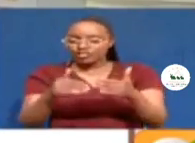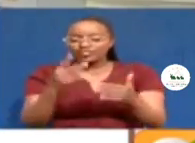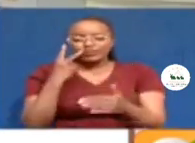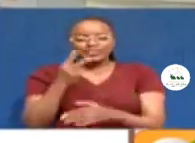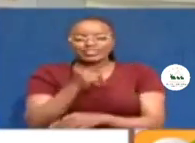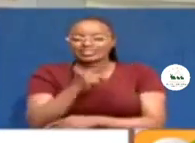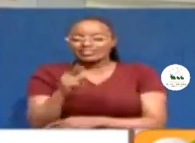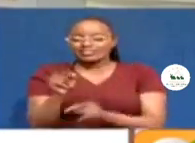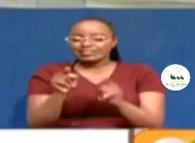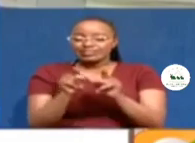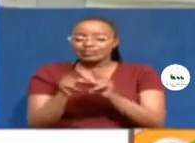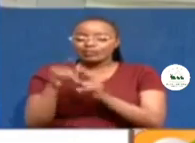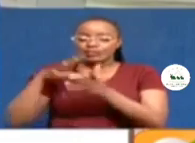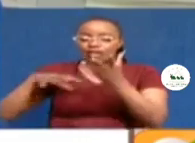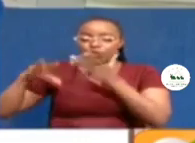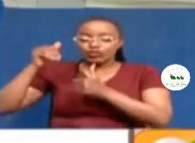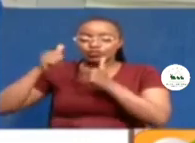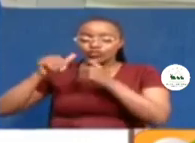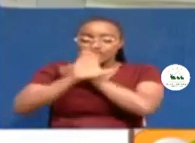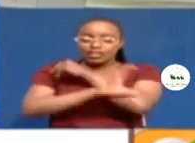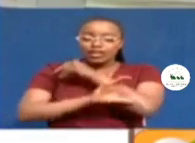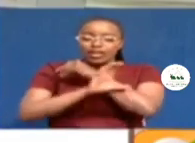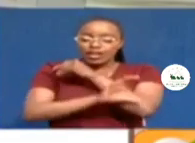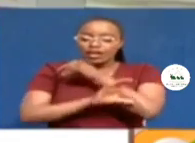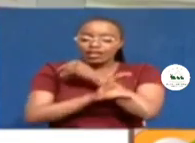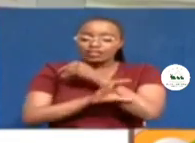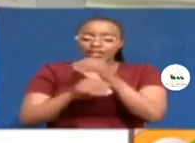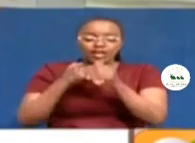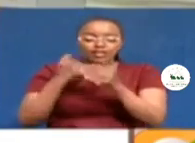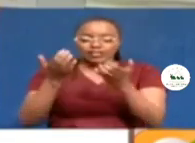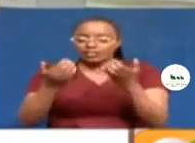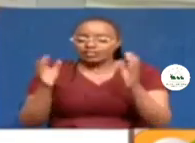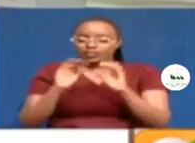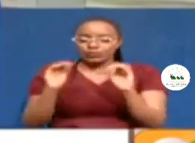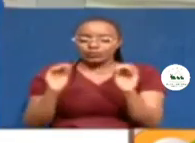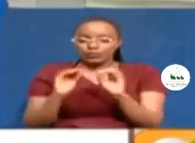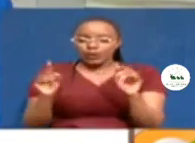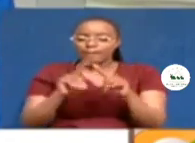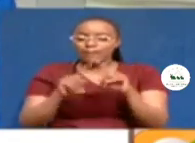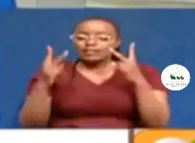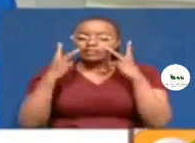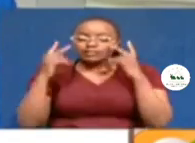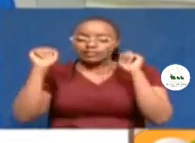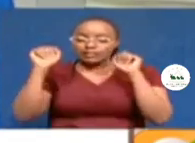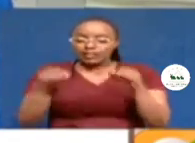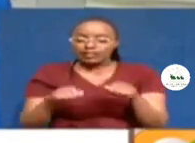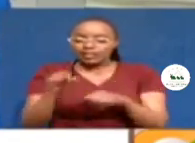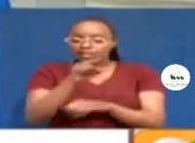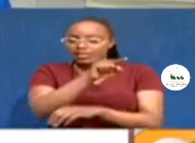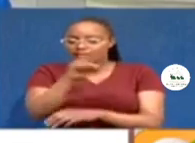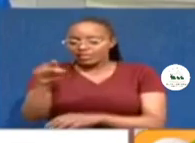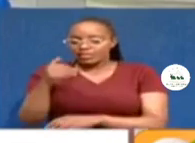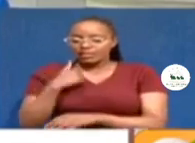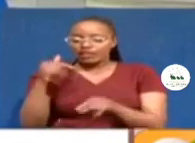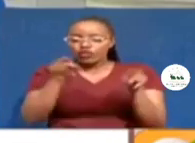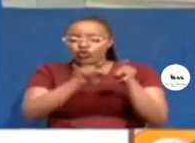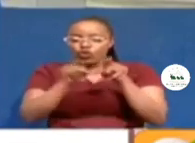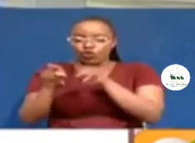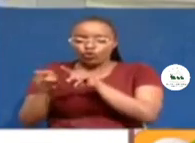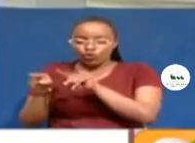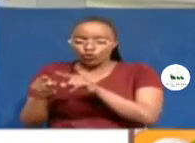This is the kind of confusion that the country does not need. But you can see that these are also